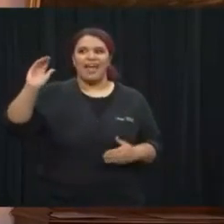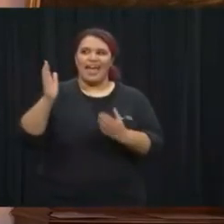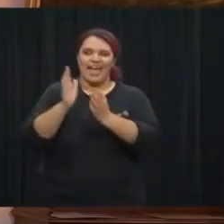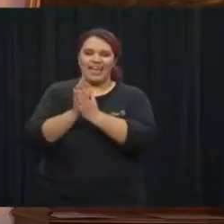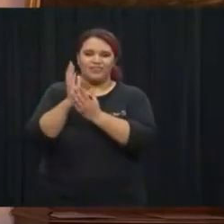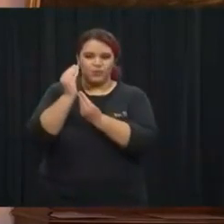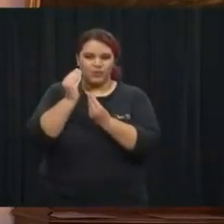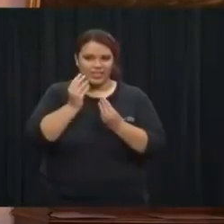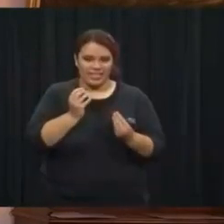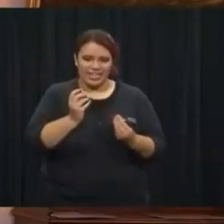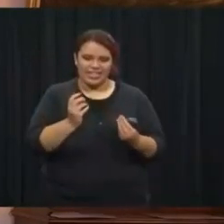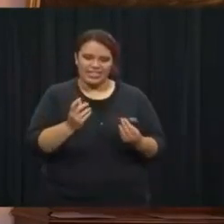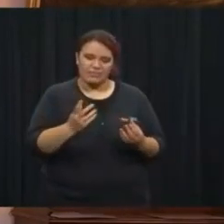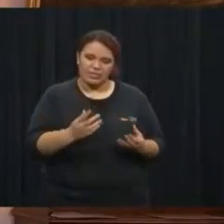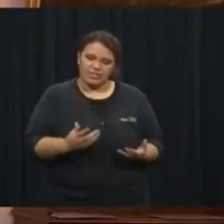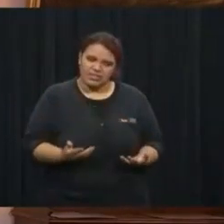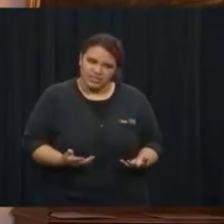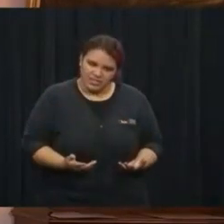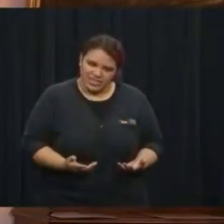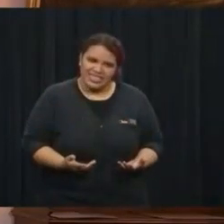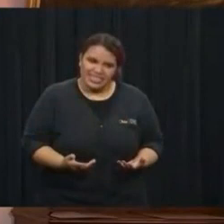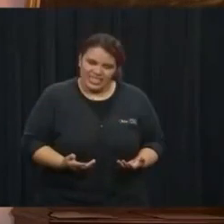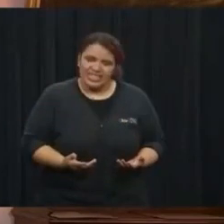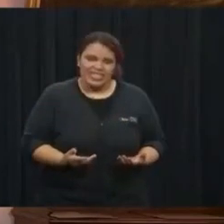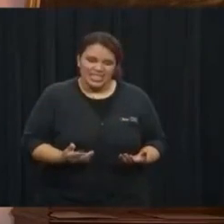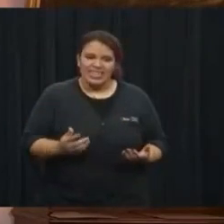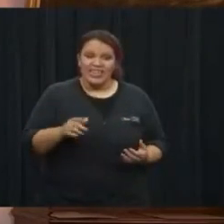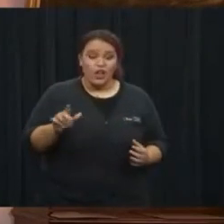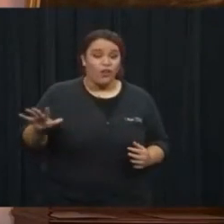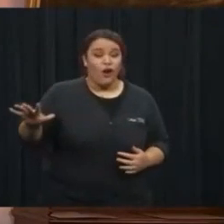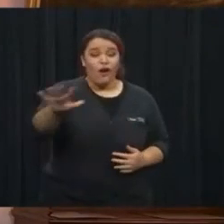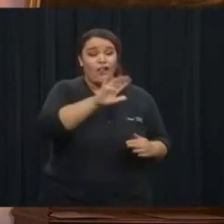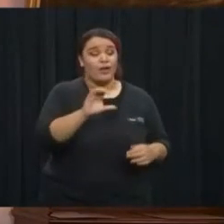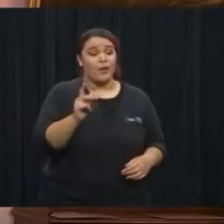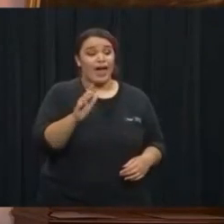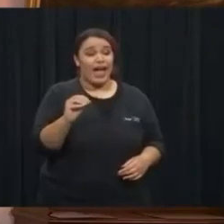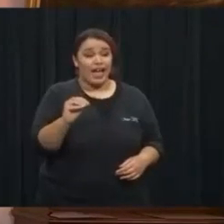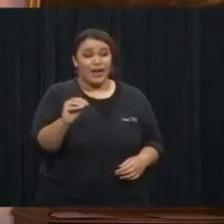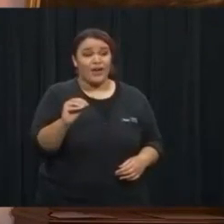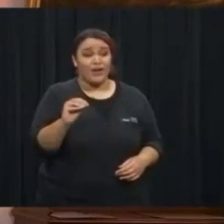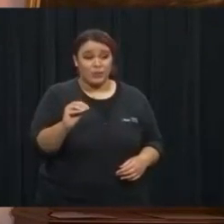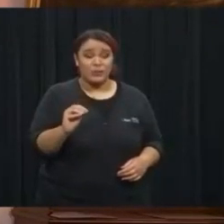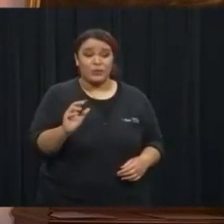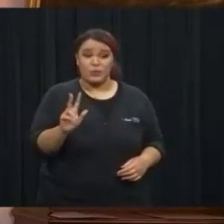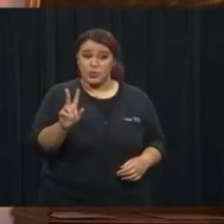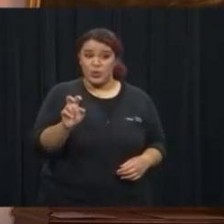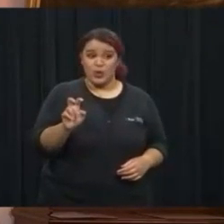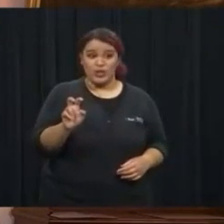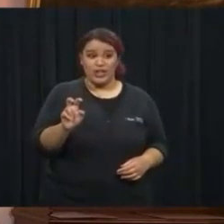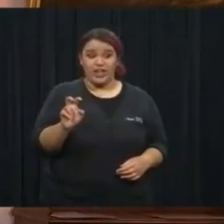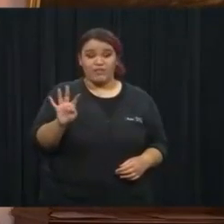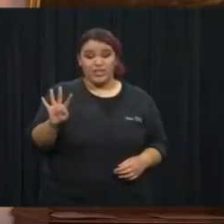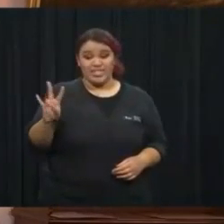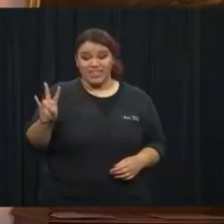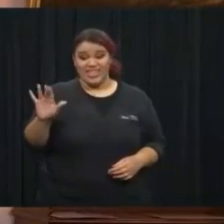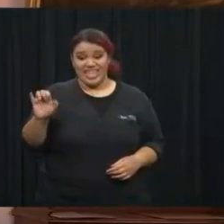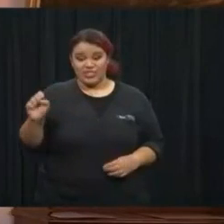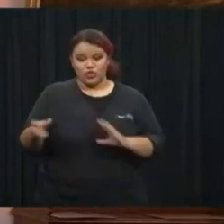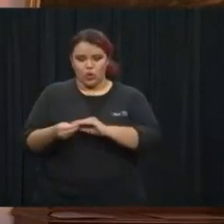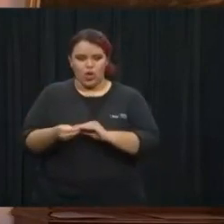would refer that to the local court system. They're the ones who decide. They're involved. They're looking at their own